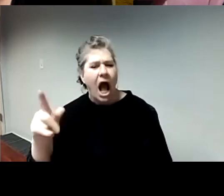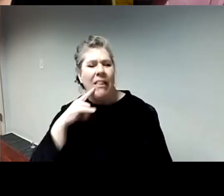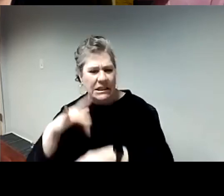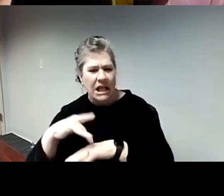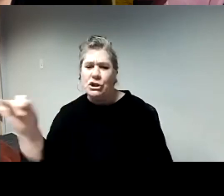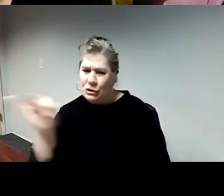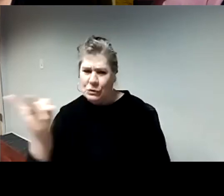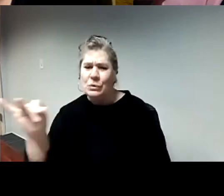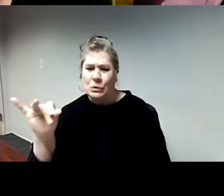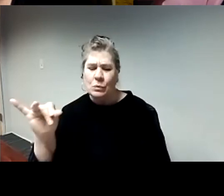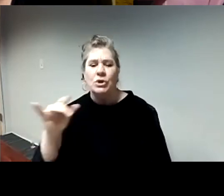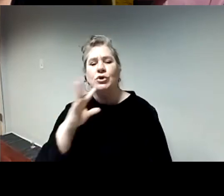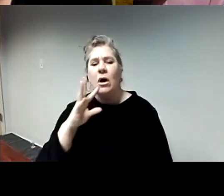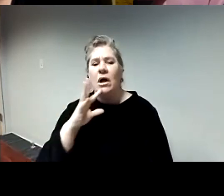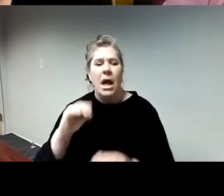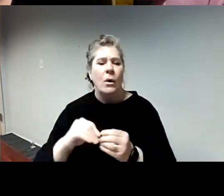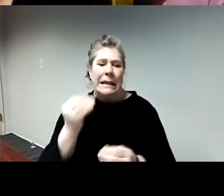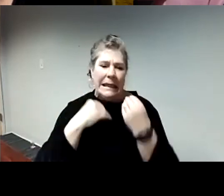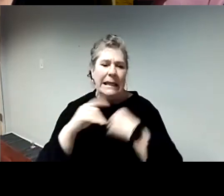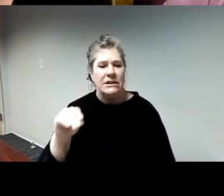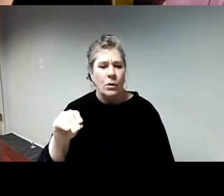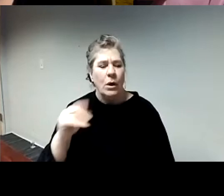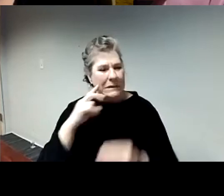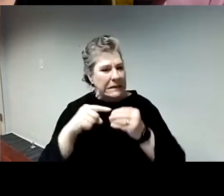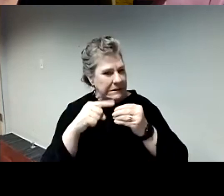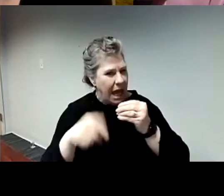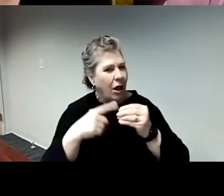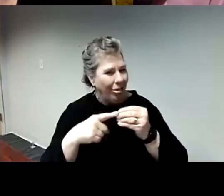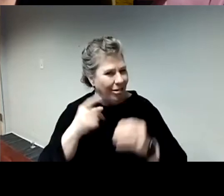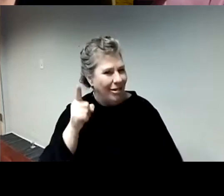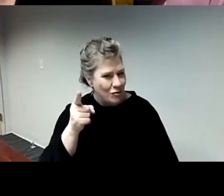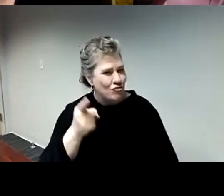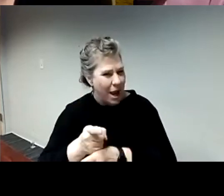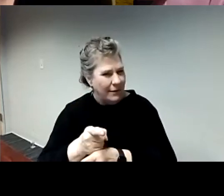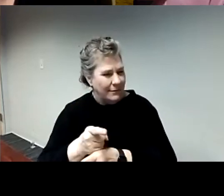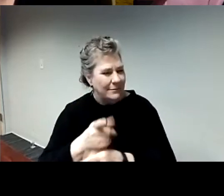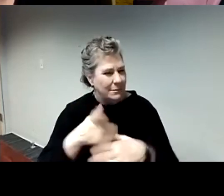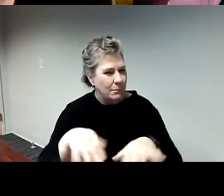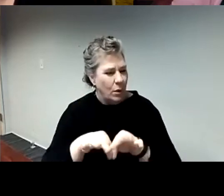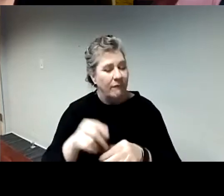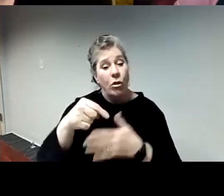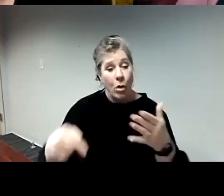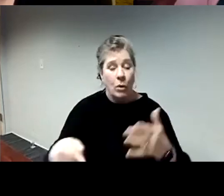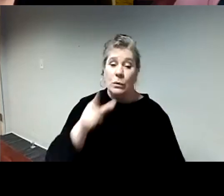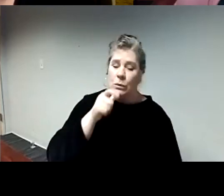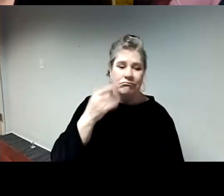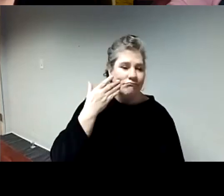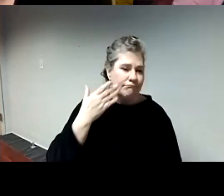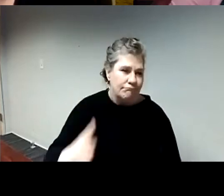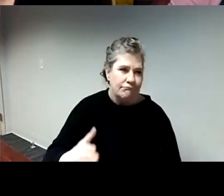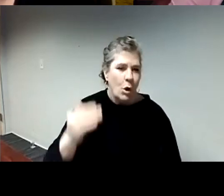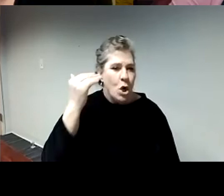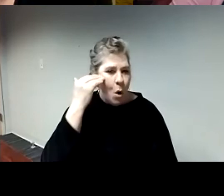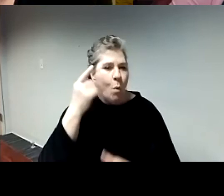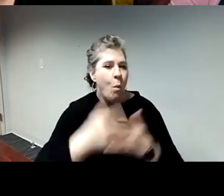bringing up eating disorders. Yeah, this cycle that we see throughout the month, and especially like for those that might not be aware of what I'm